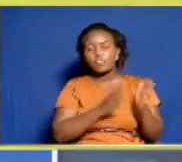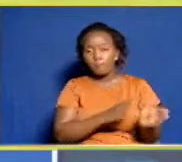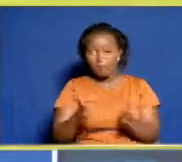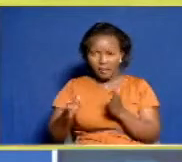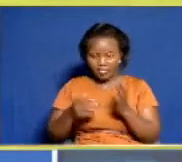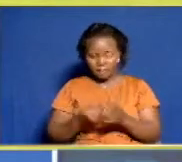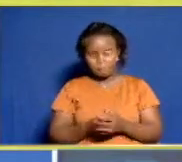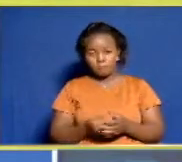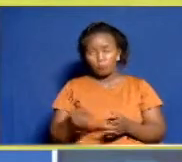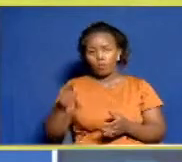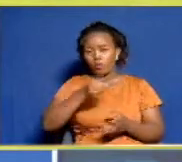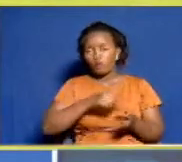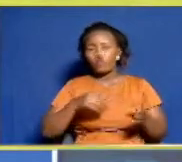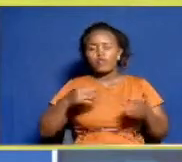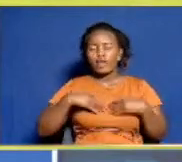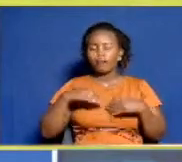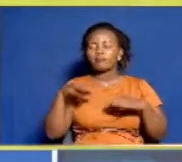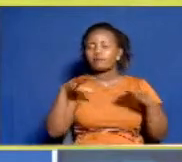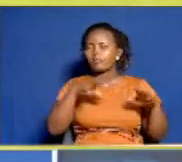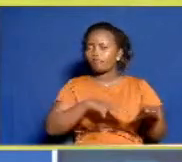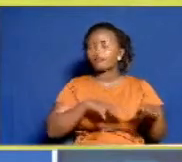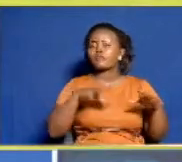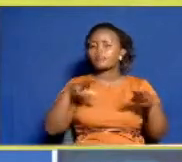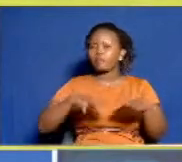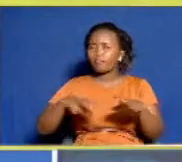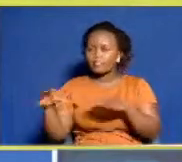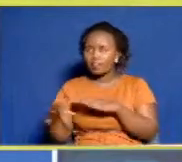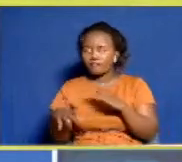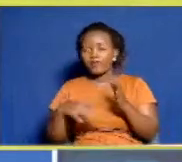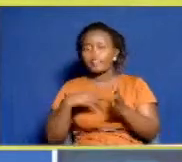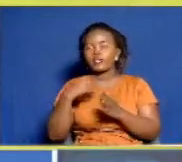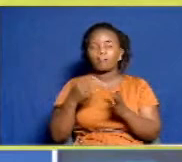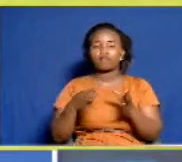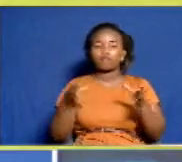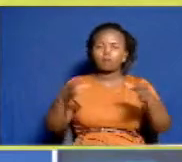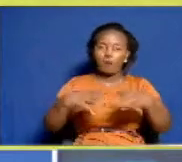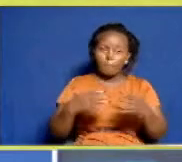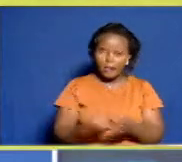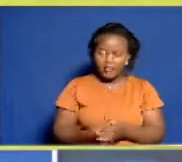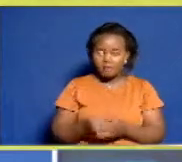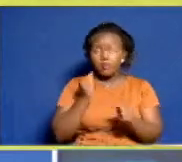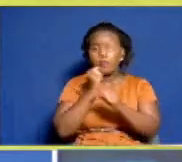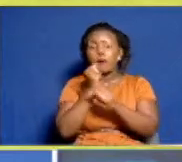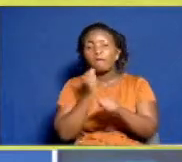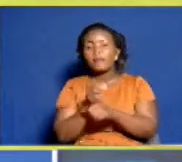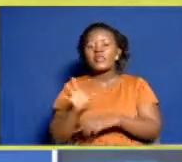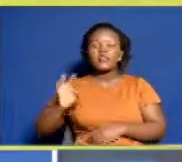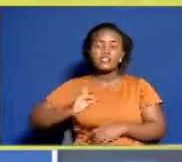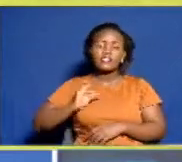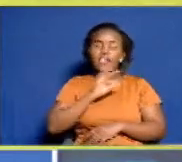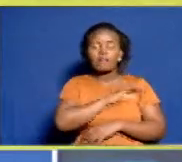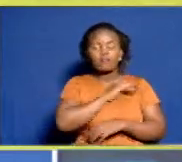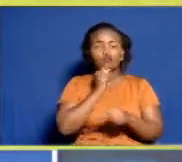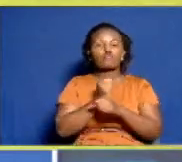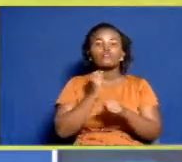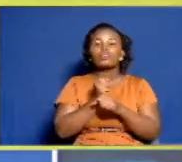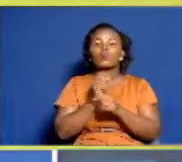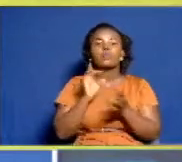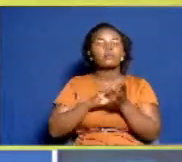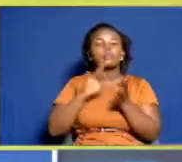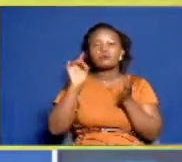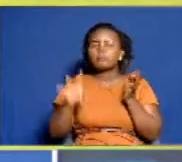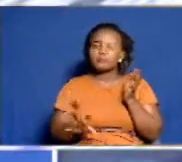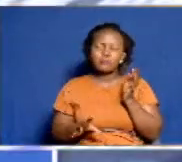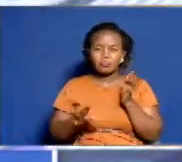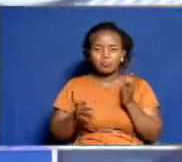have really struggled as an industry. Quite a few members of staff had to lose their jobs, and so on